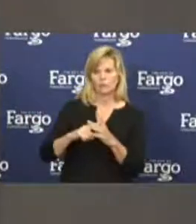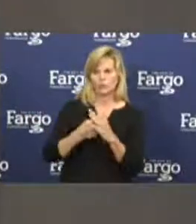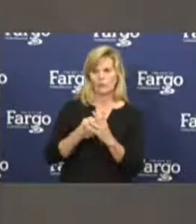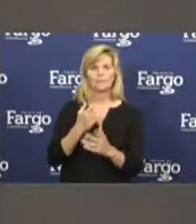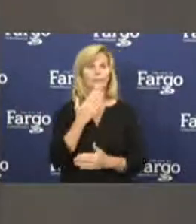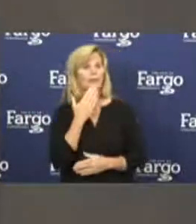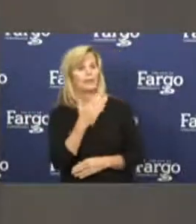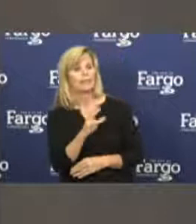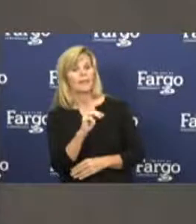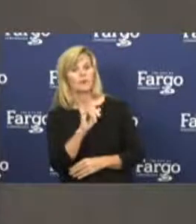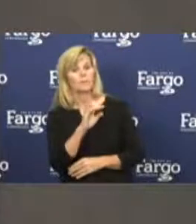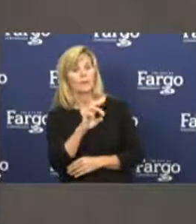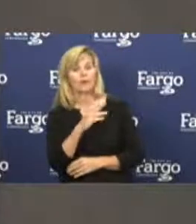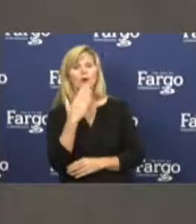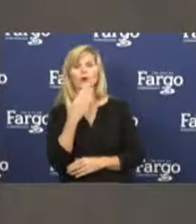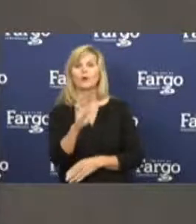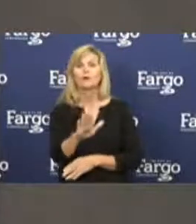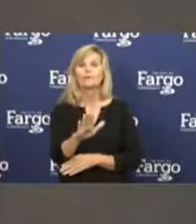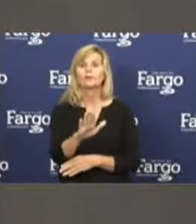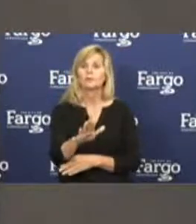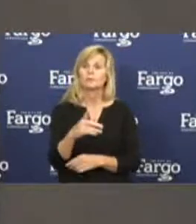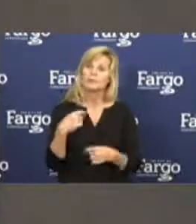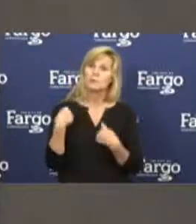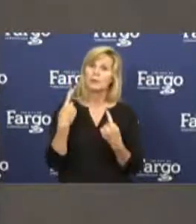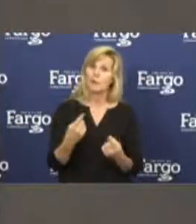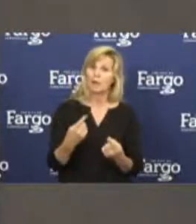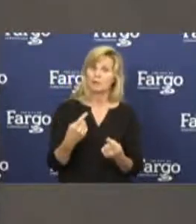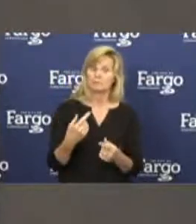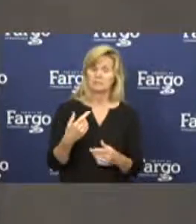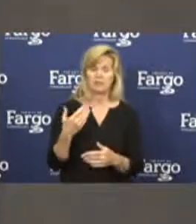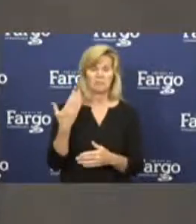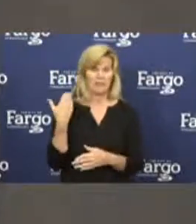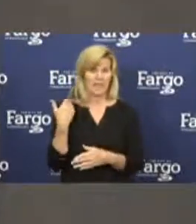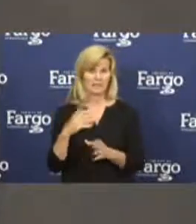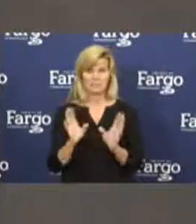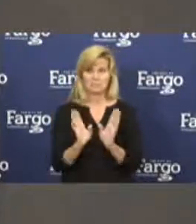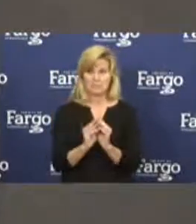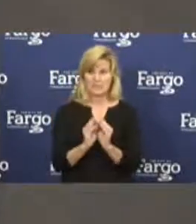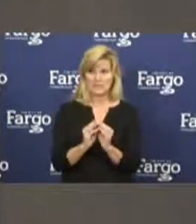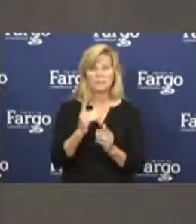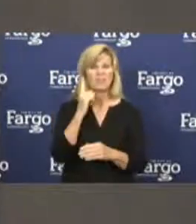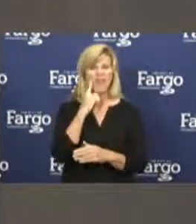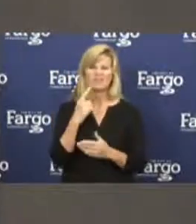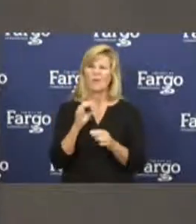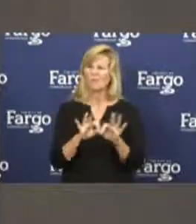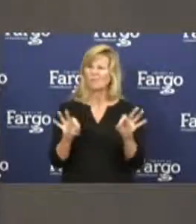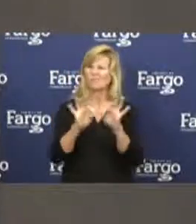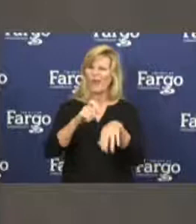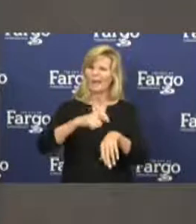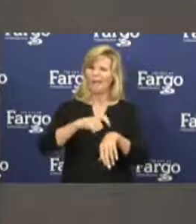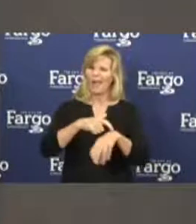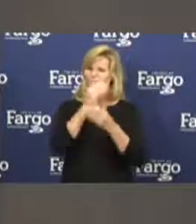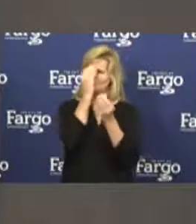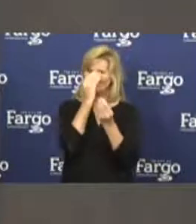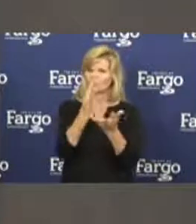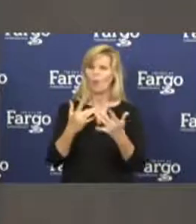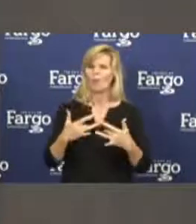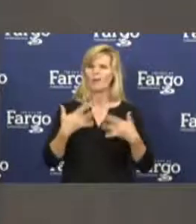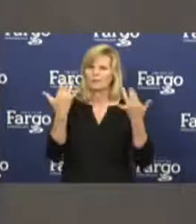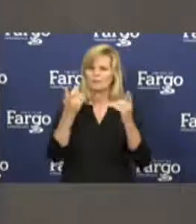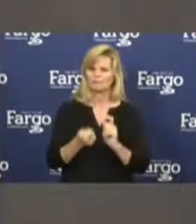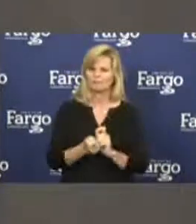Mayor. Good afternoon. It's been a while since our last briefing, and we thought it would be helpful to come together to talk a little bit about where we're at as a